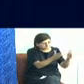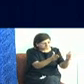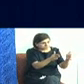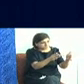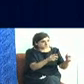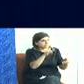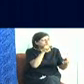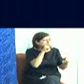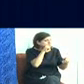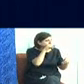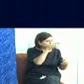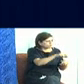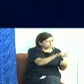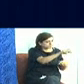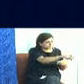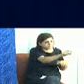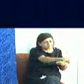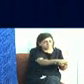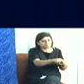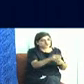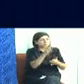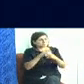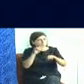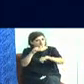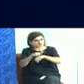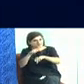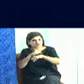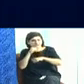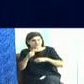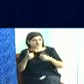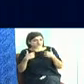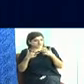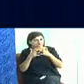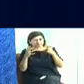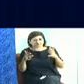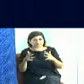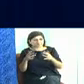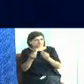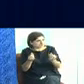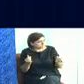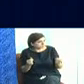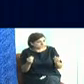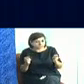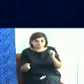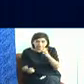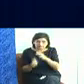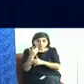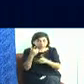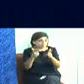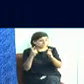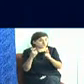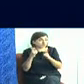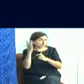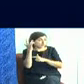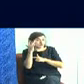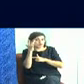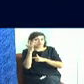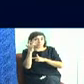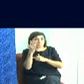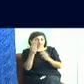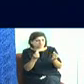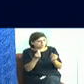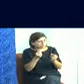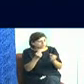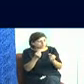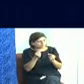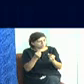Some fell on rocky places where it did not have much soil. It sprang up quickly because of the soil was shallow,